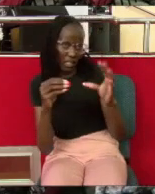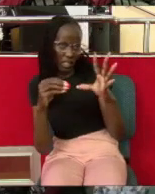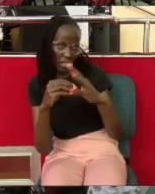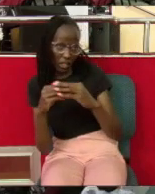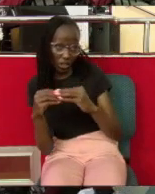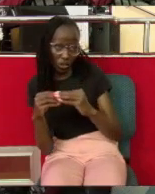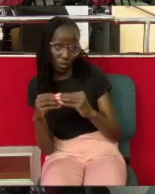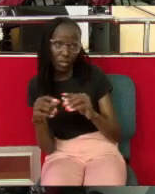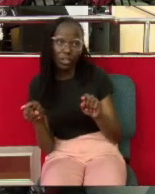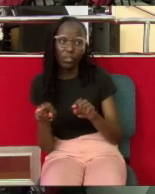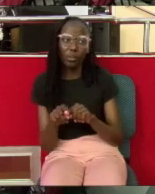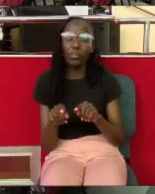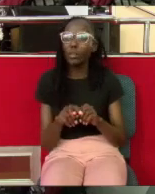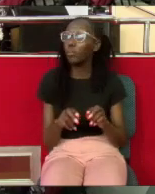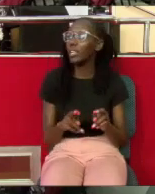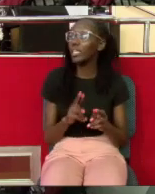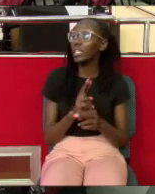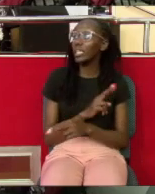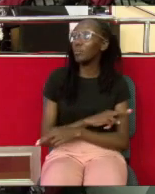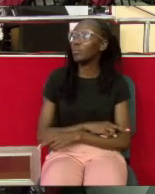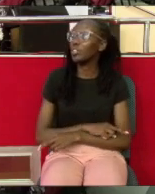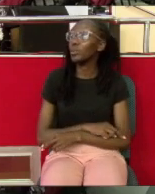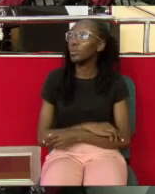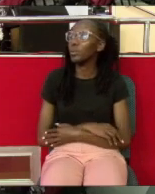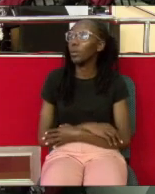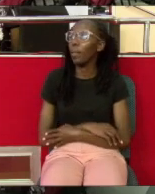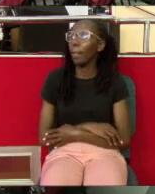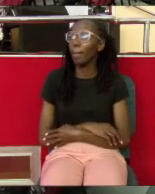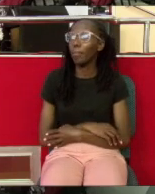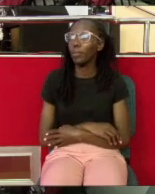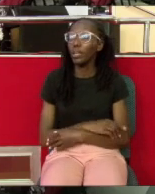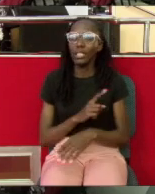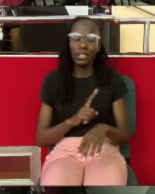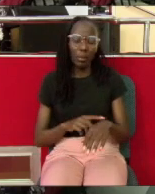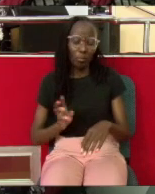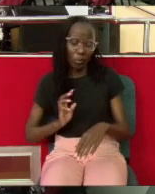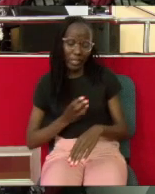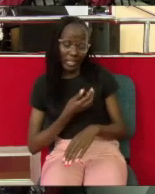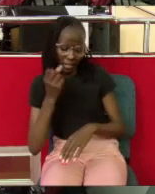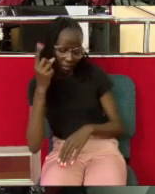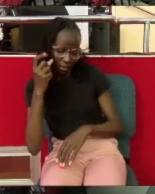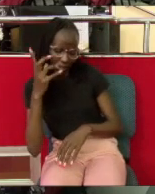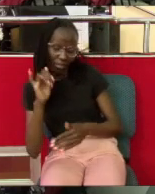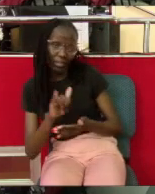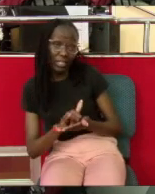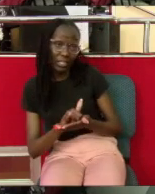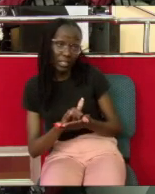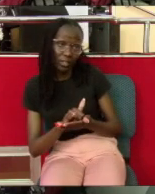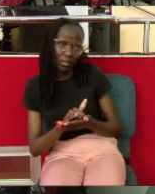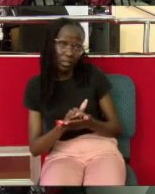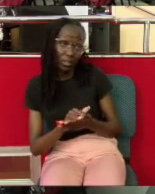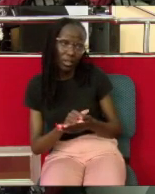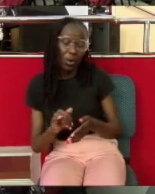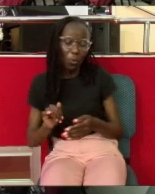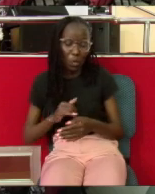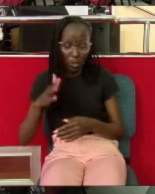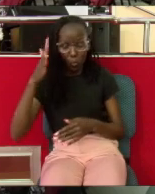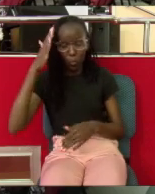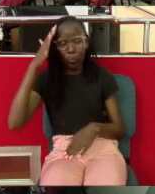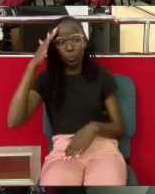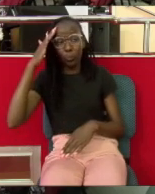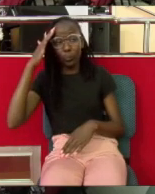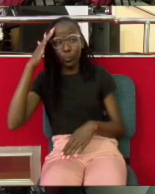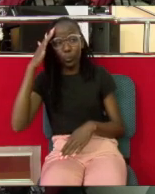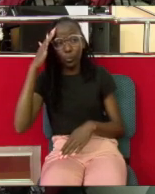Katika kuweza kuumba na kukomboa. Well, we understand that. Tukikumtambua hivyo. Then we get to realize.